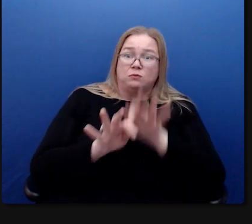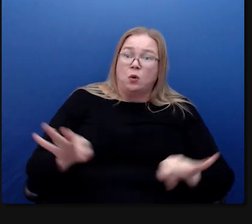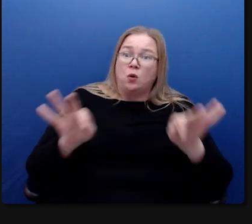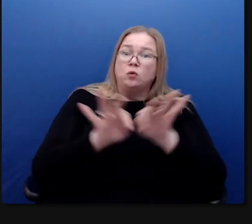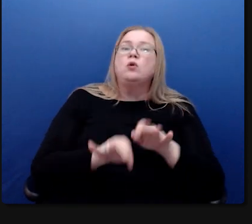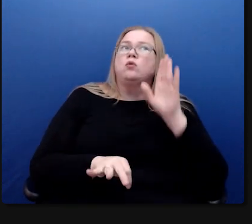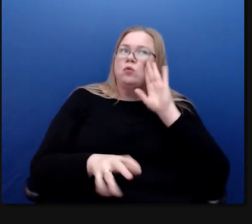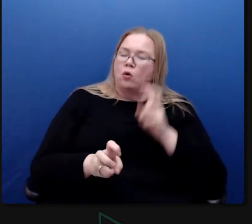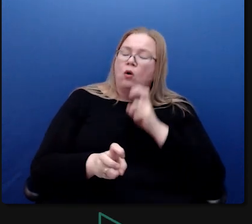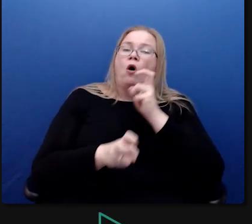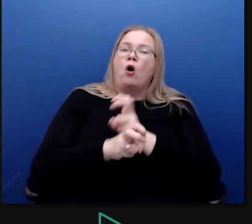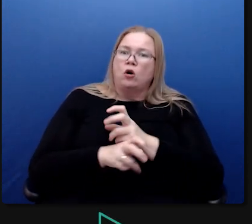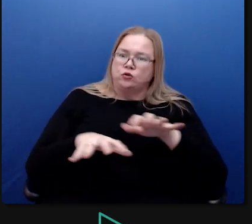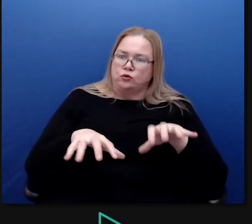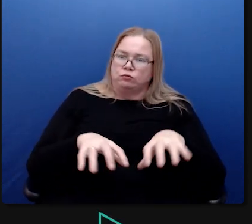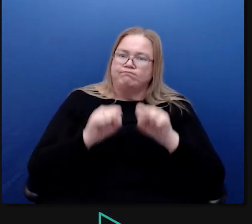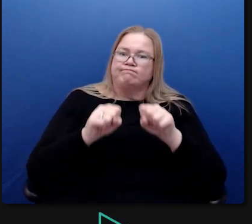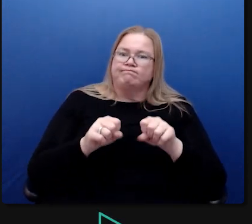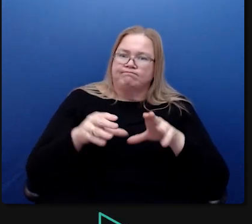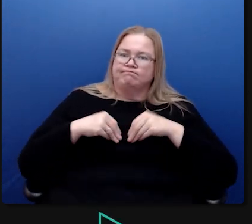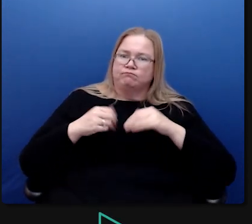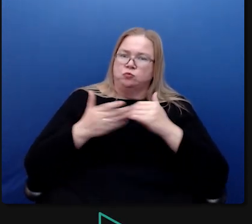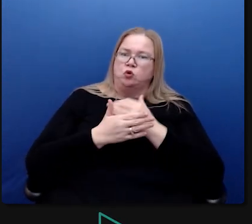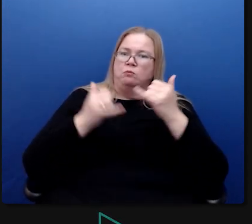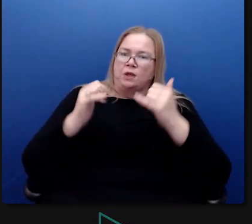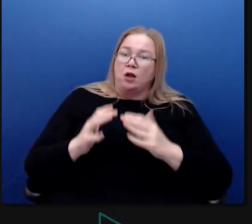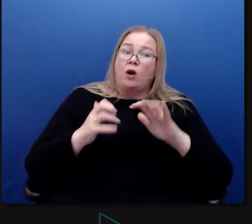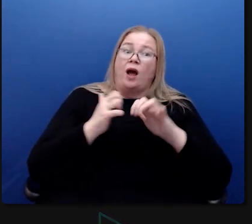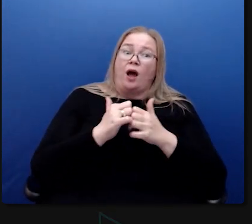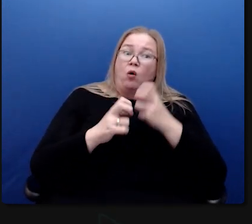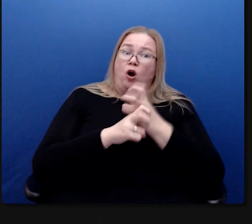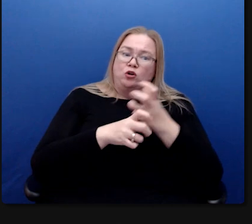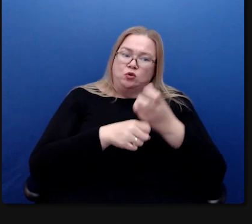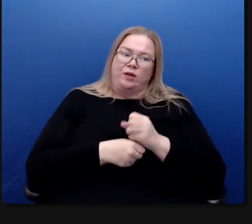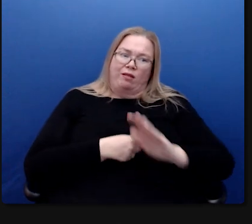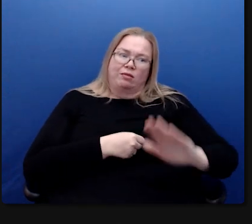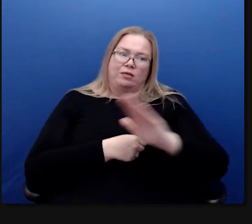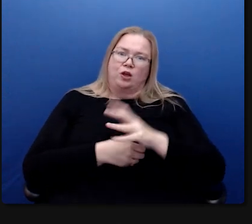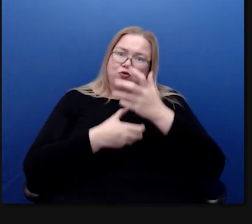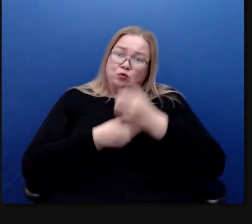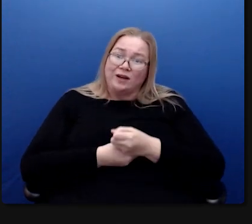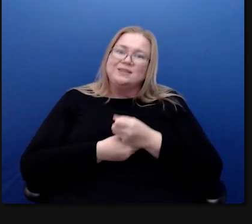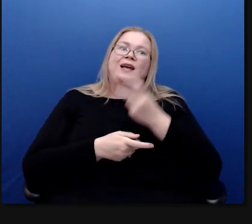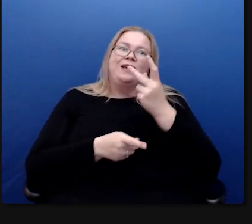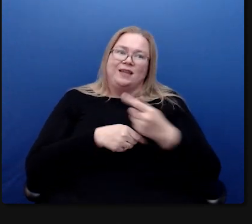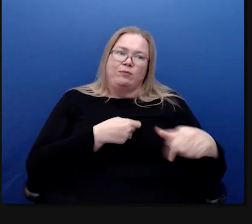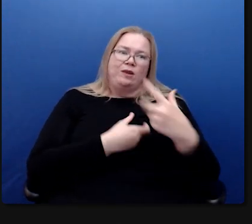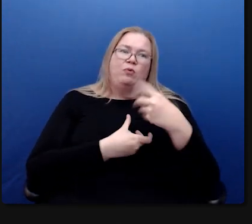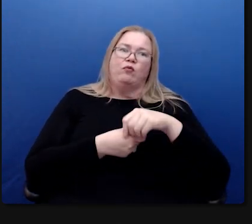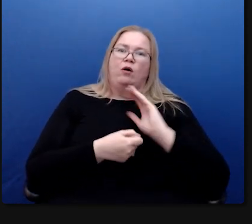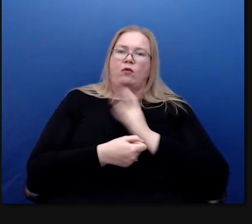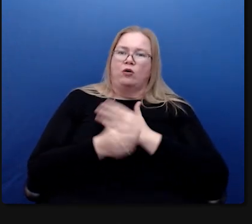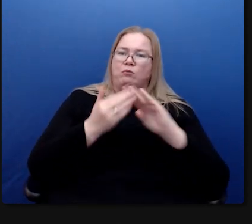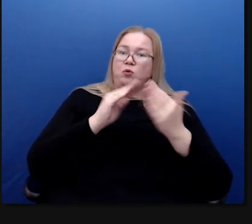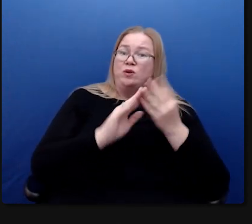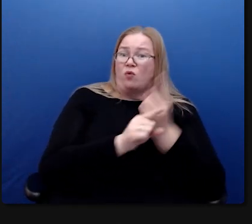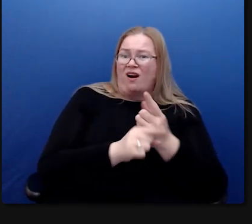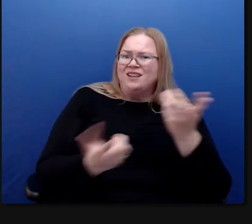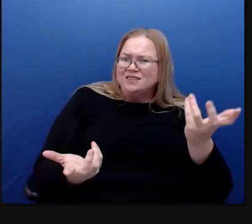much time on manual tasks. And that's it for our demo today. Now that we have seen the tool in action and we have